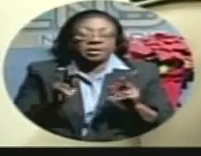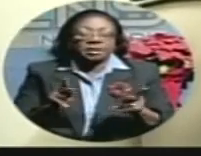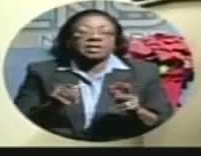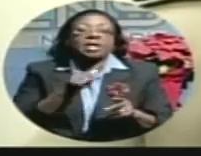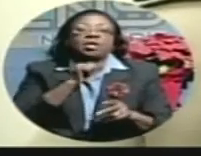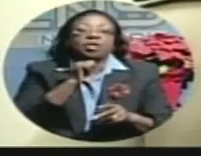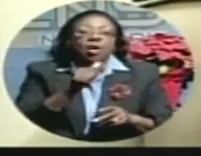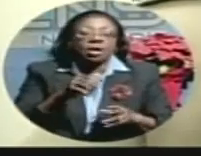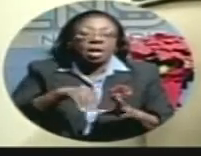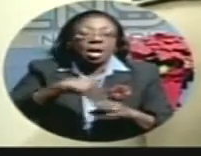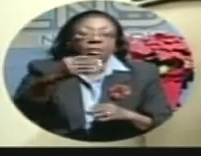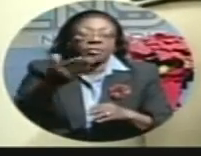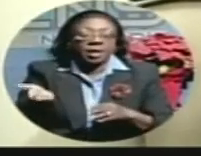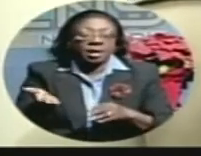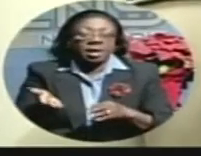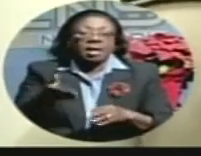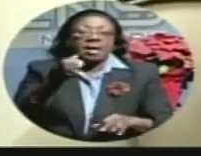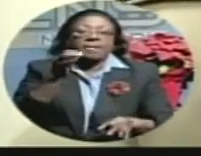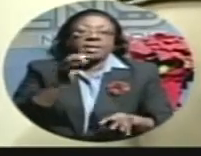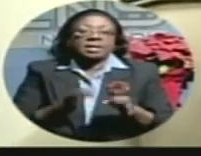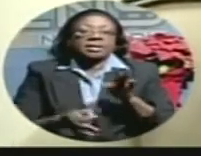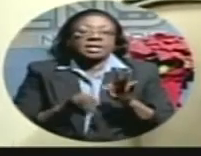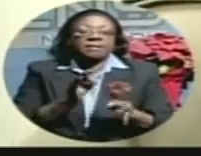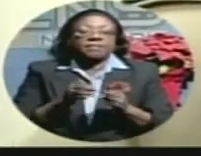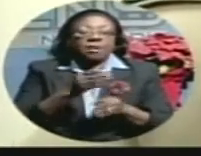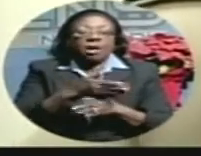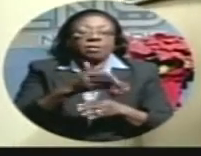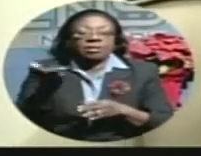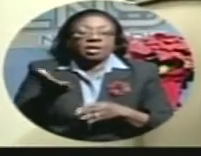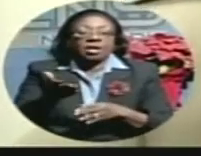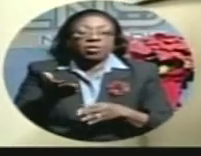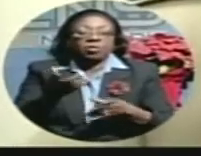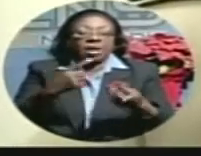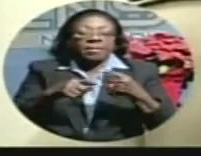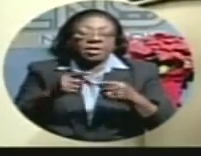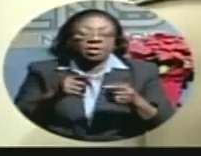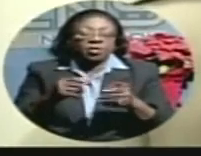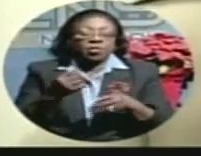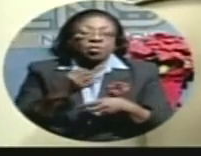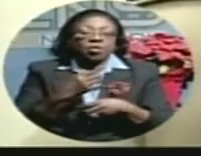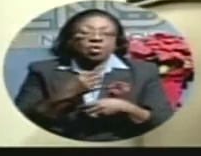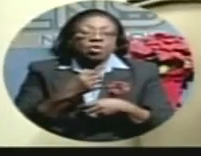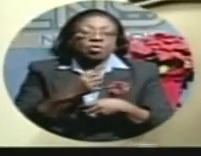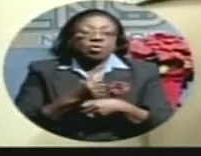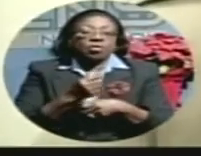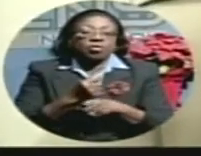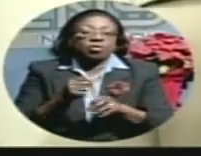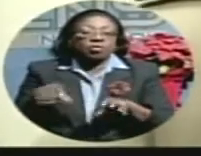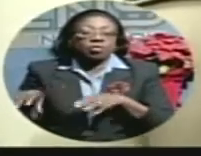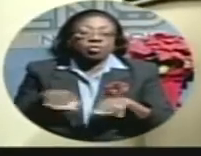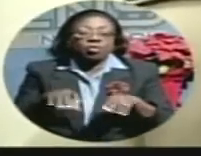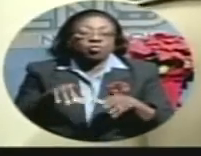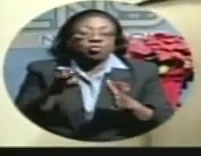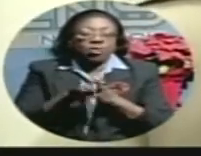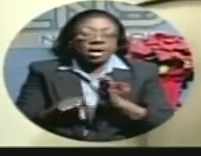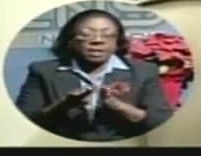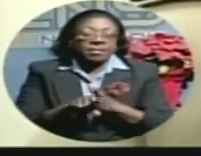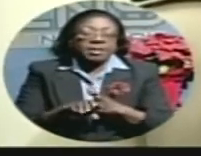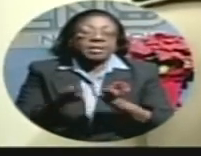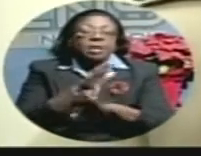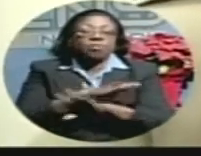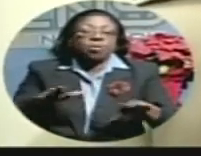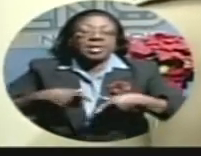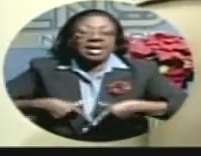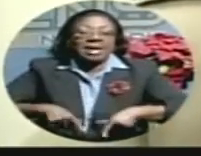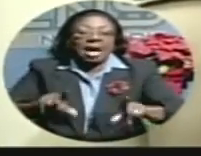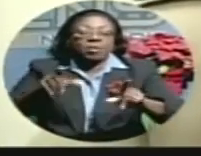problems. Because if you are a prolific offender, we know that you will commit crime. We cannot allow you to go through where decent people are to cause